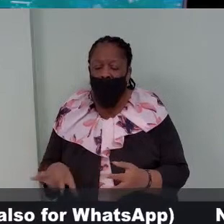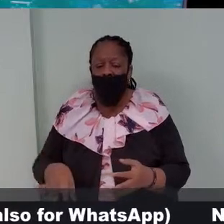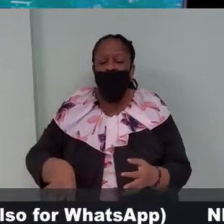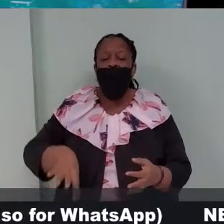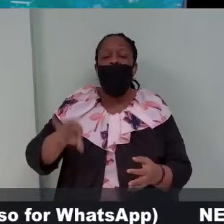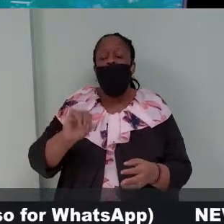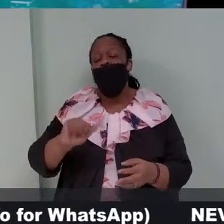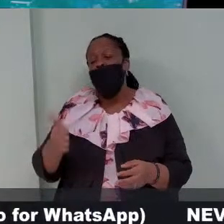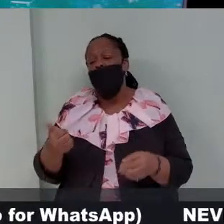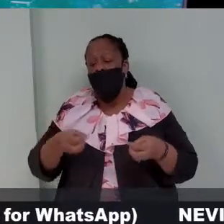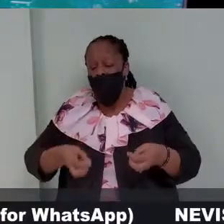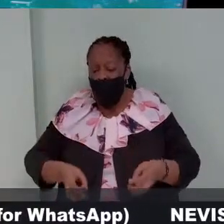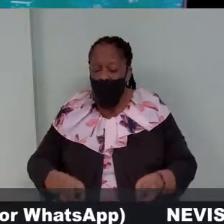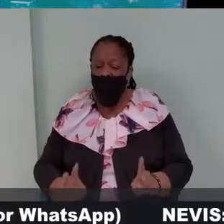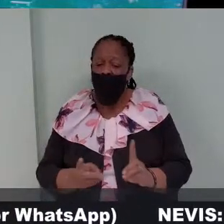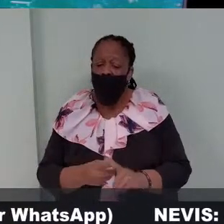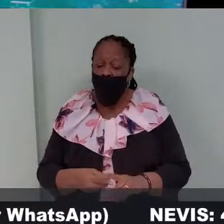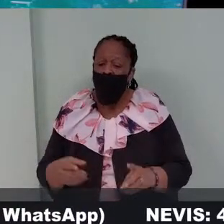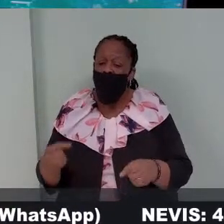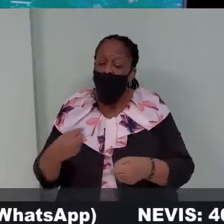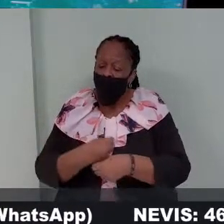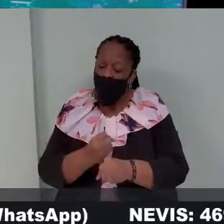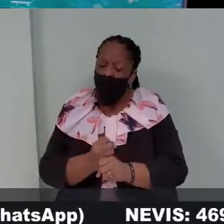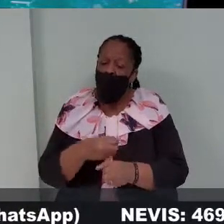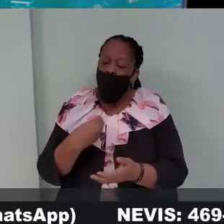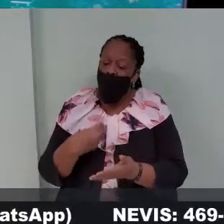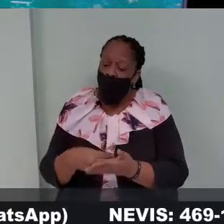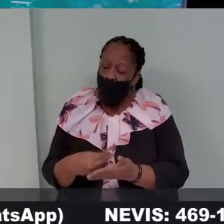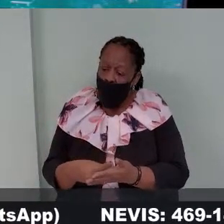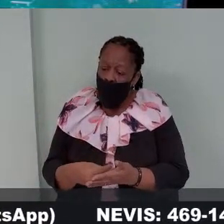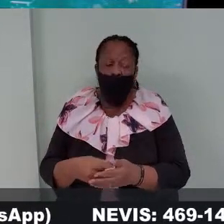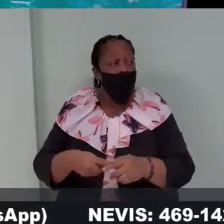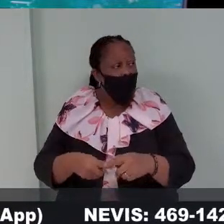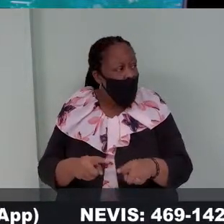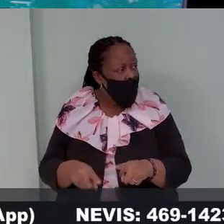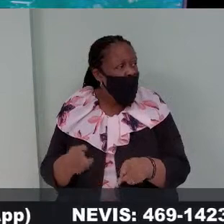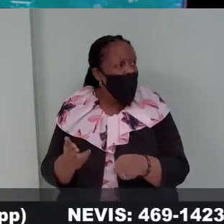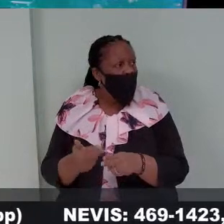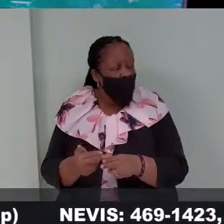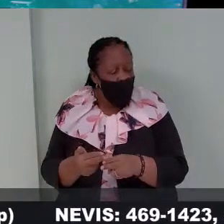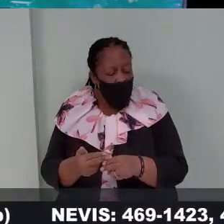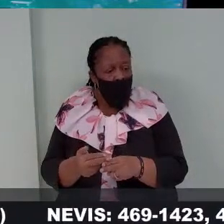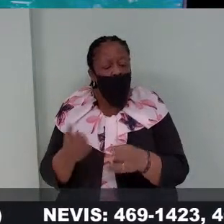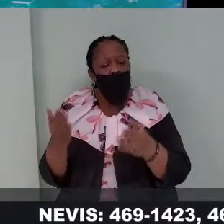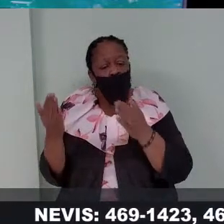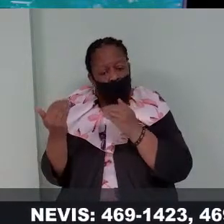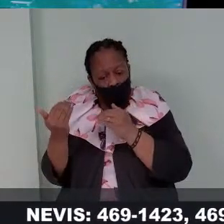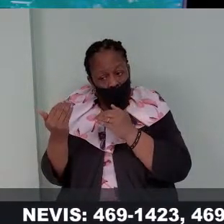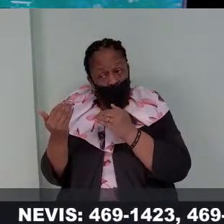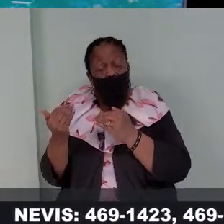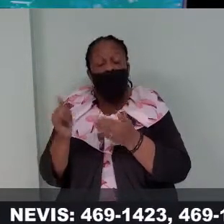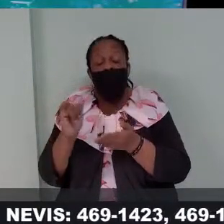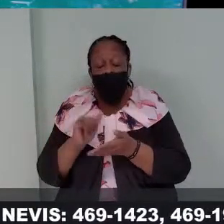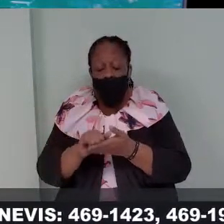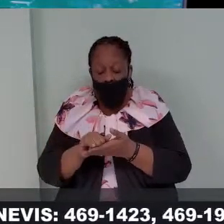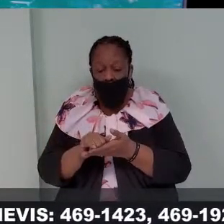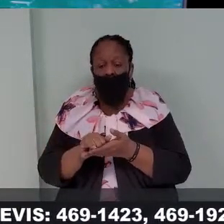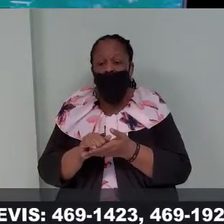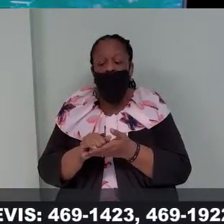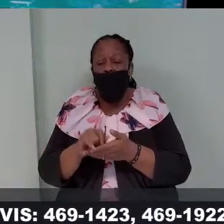pain, we understand that you're suffering, but hopefully we'll all get through this together. And so the task force cannot